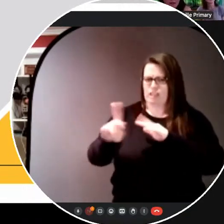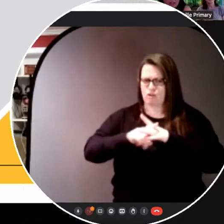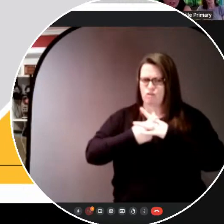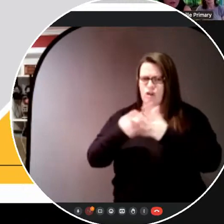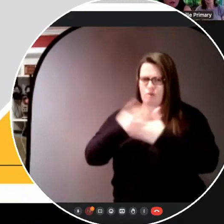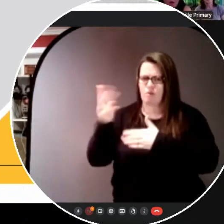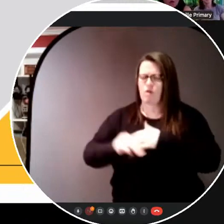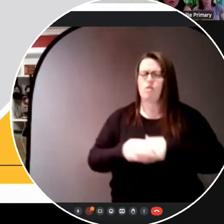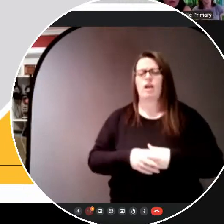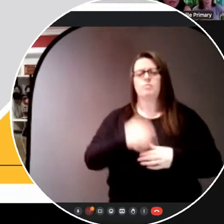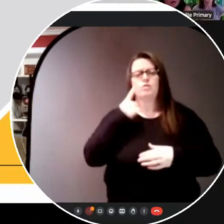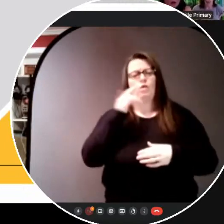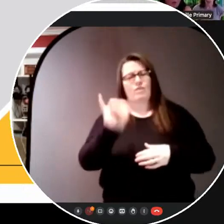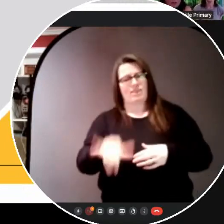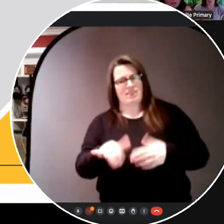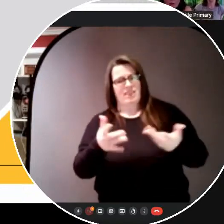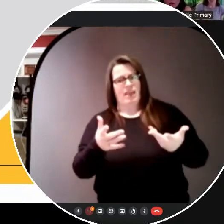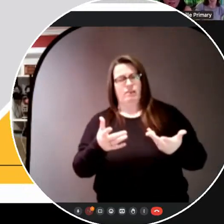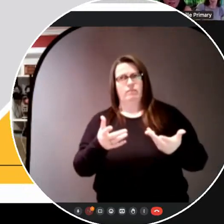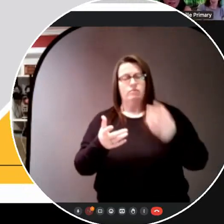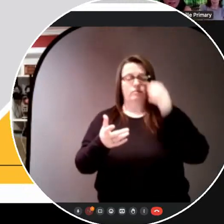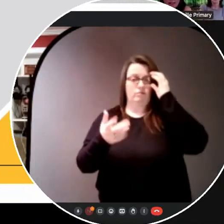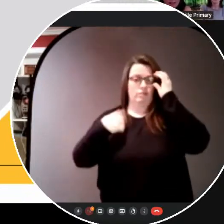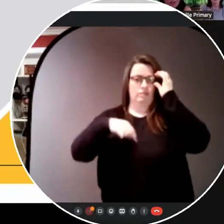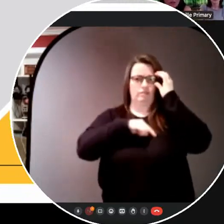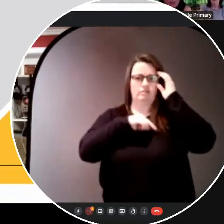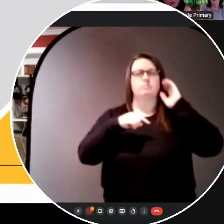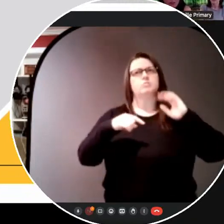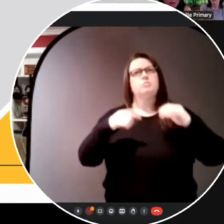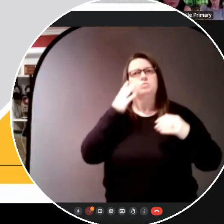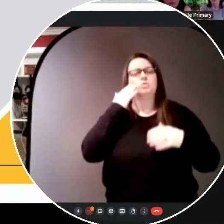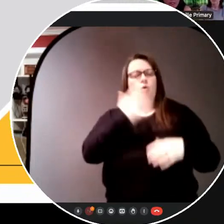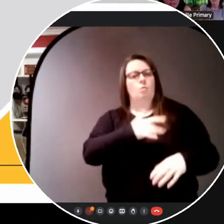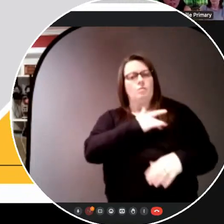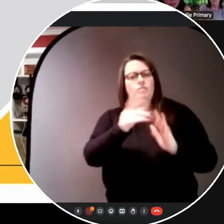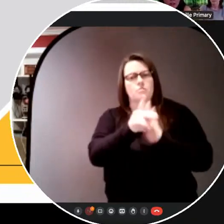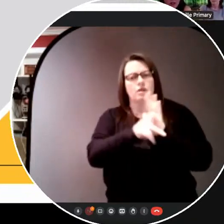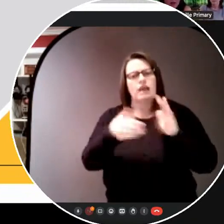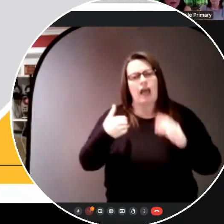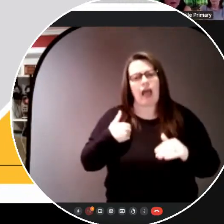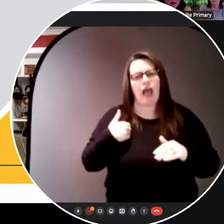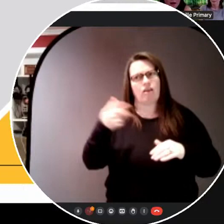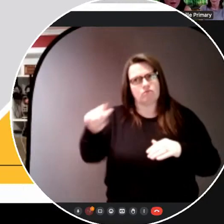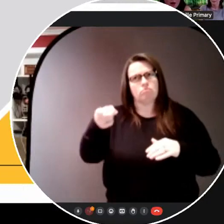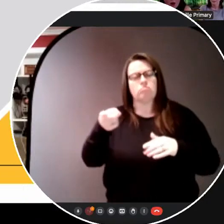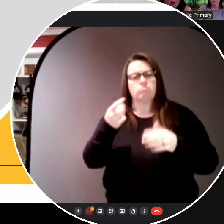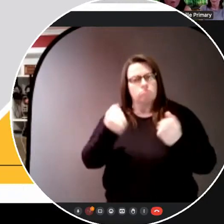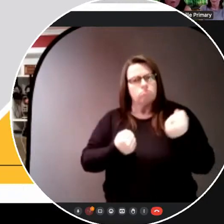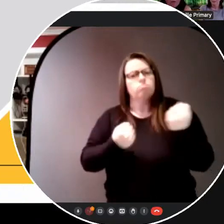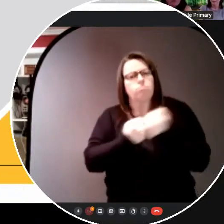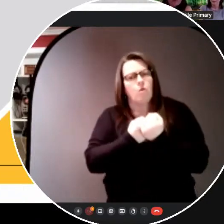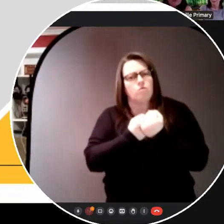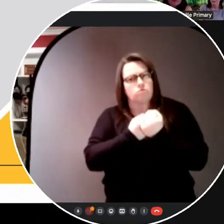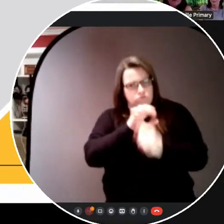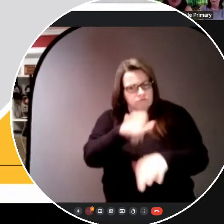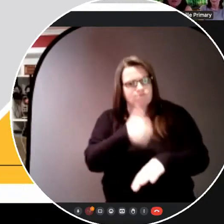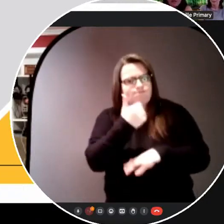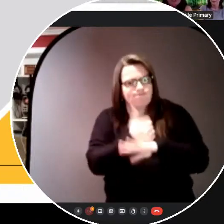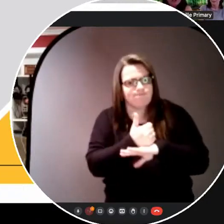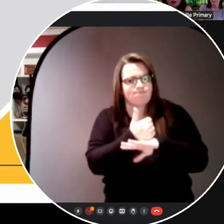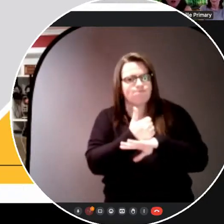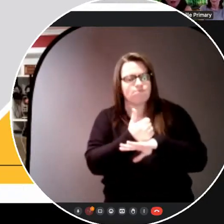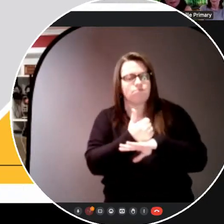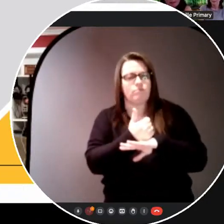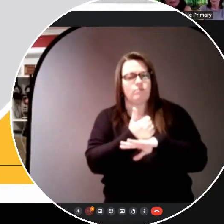deserve consideration on their own merit, there are provincial policies that exist that do support the implementation of